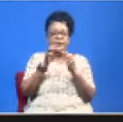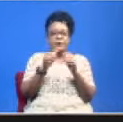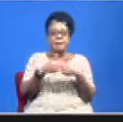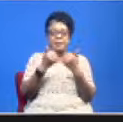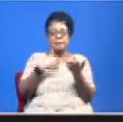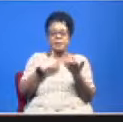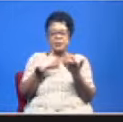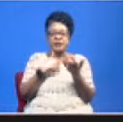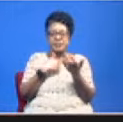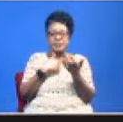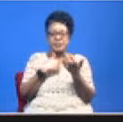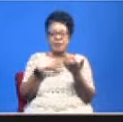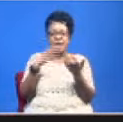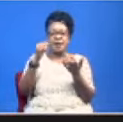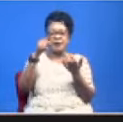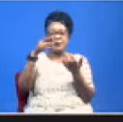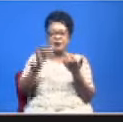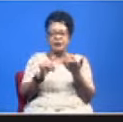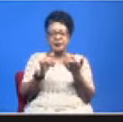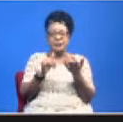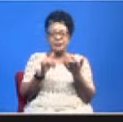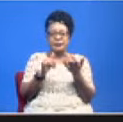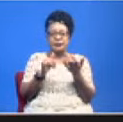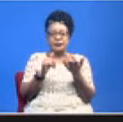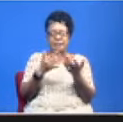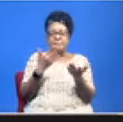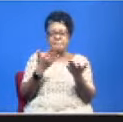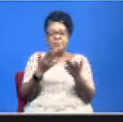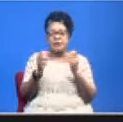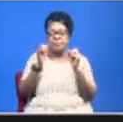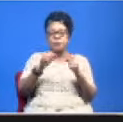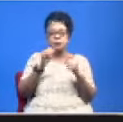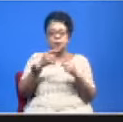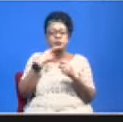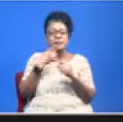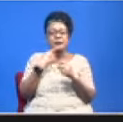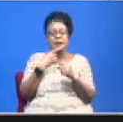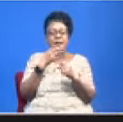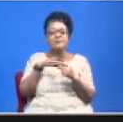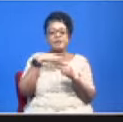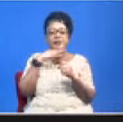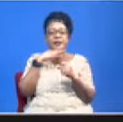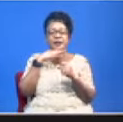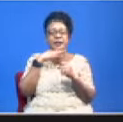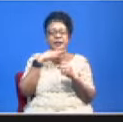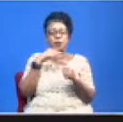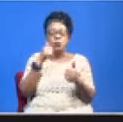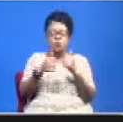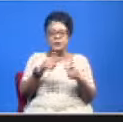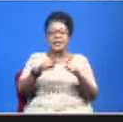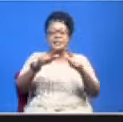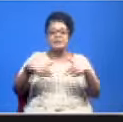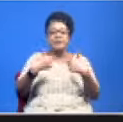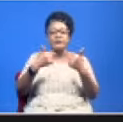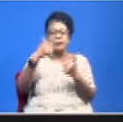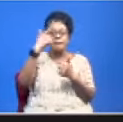agree. Even the villagers would say, I have died a death that I deserve because